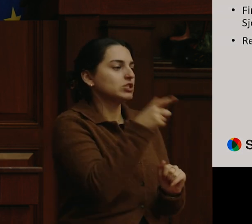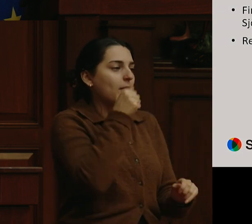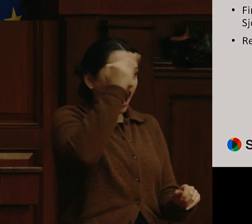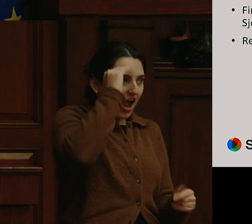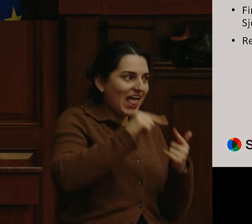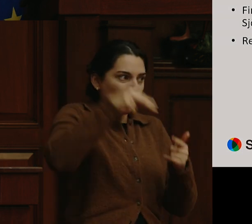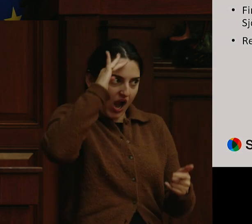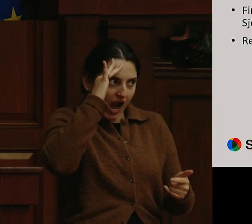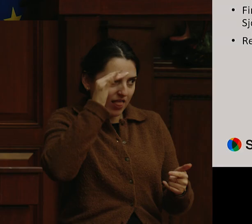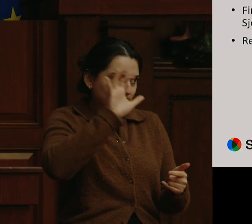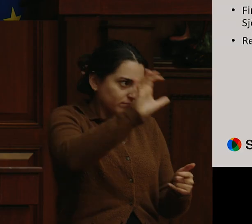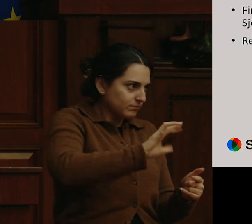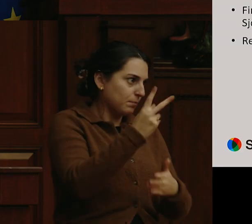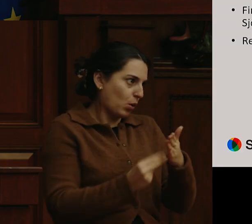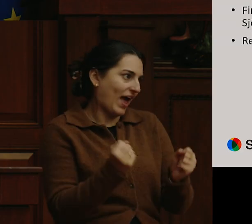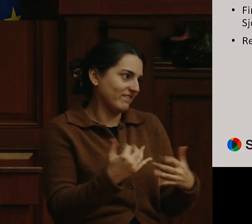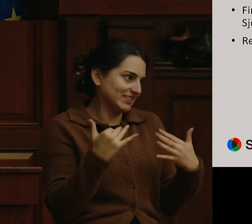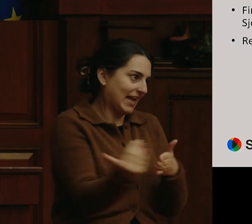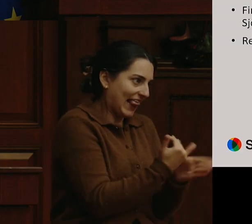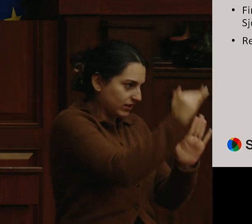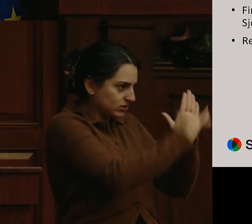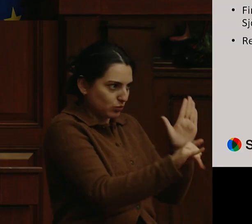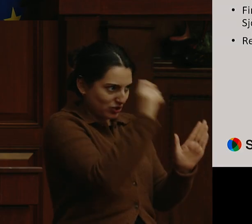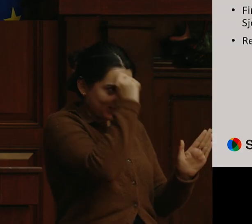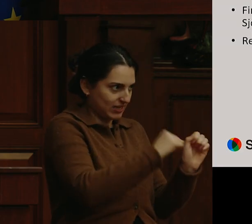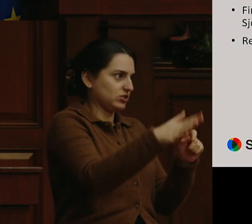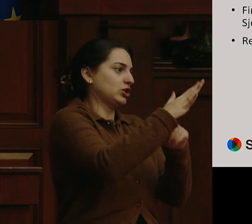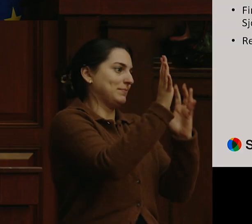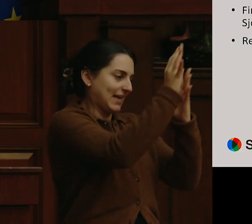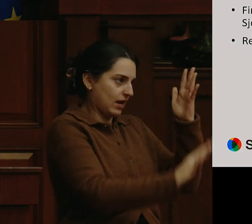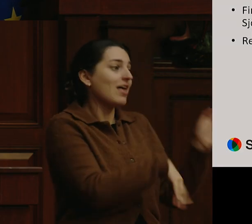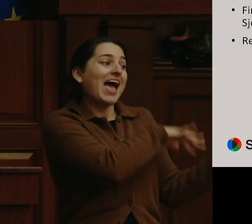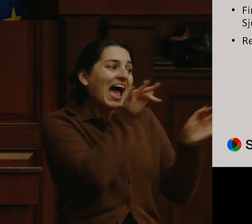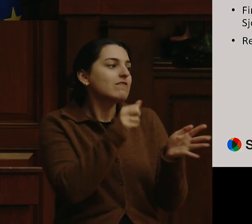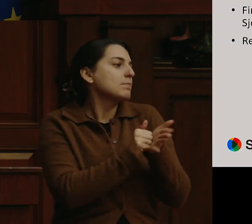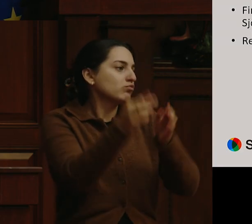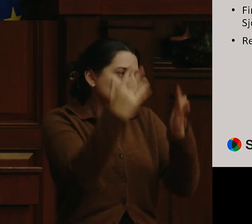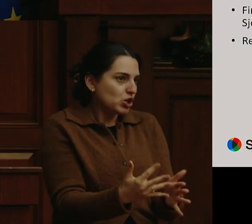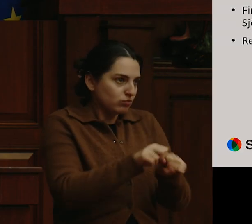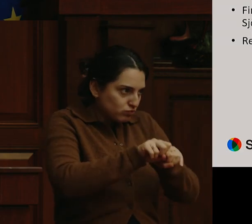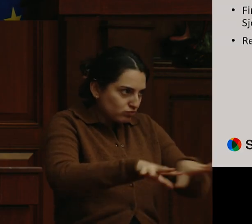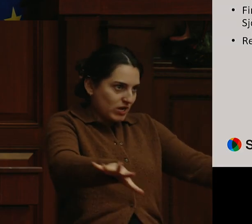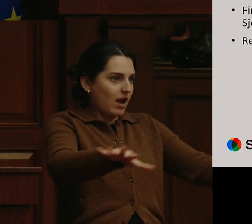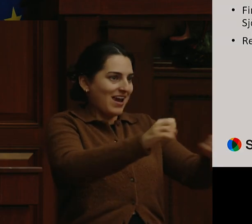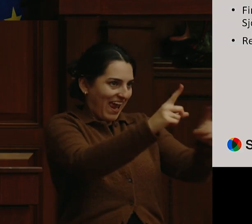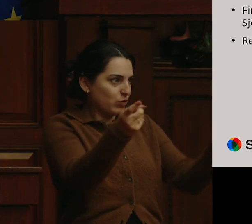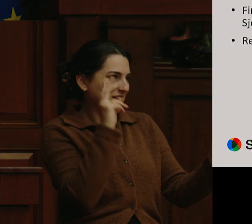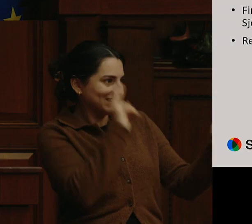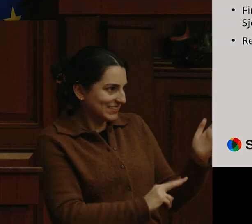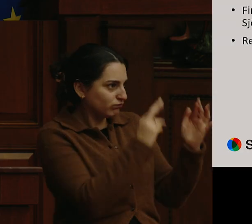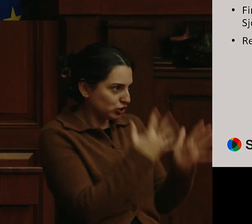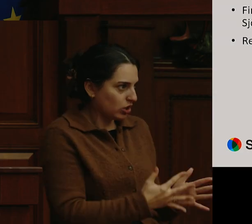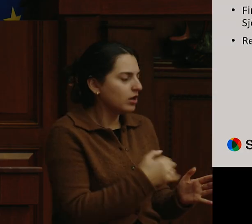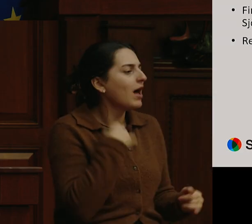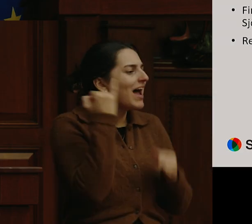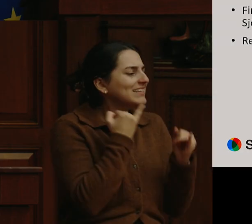Northern Ireland data. So when that work is done, then we'll publish the results and we'll share them widely. And the idea of